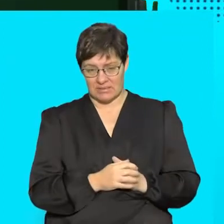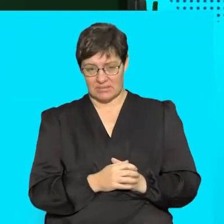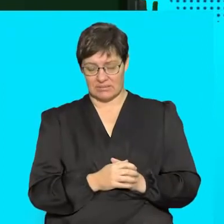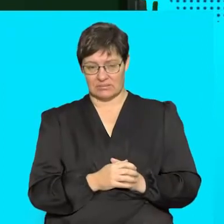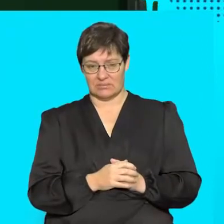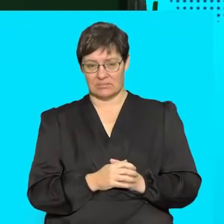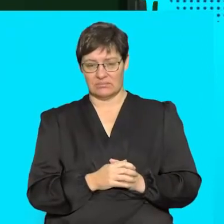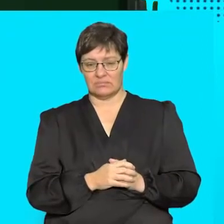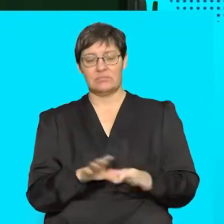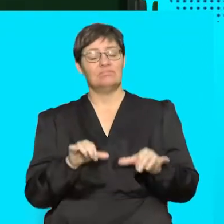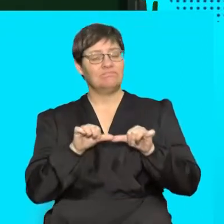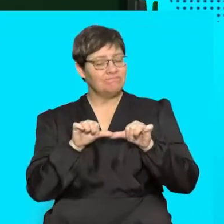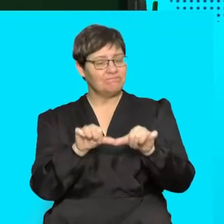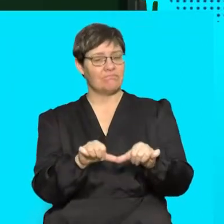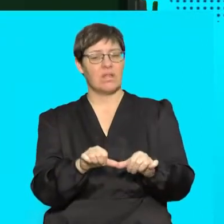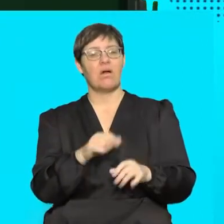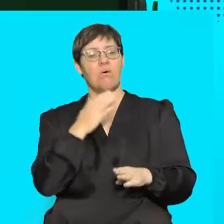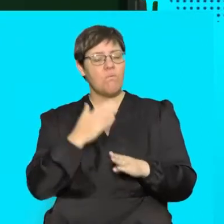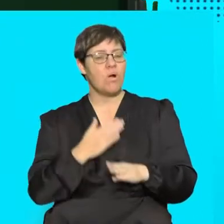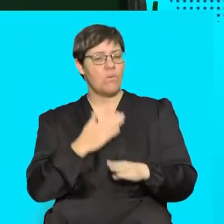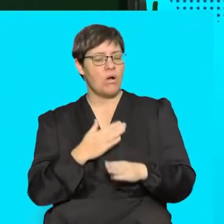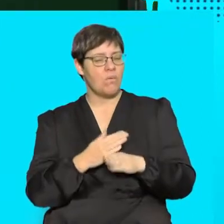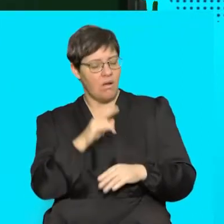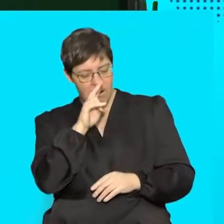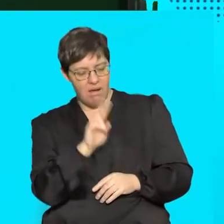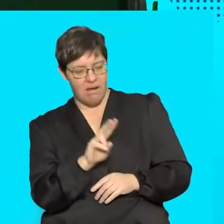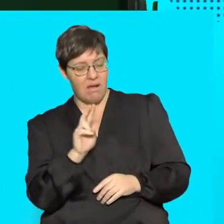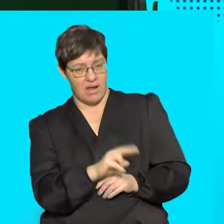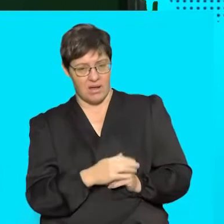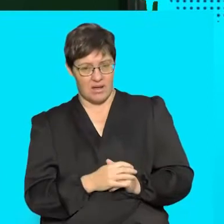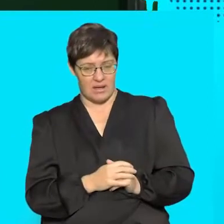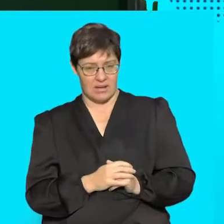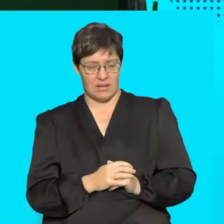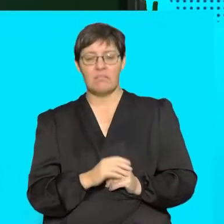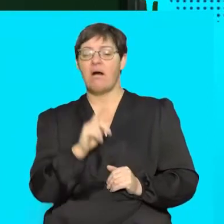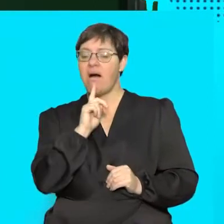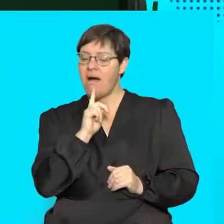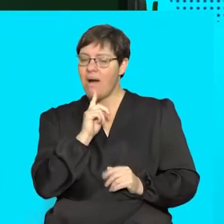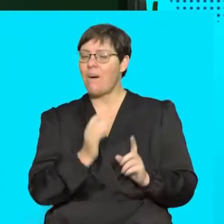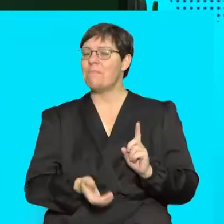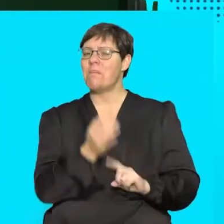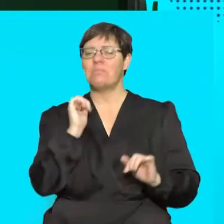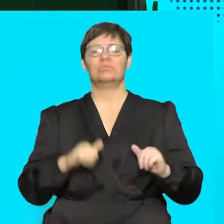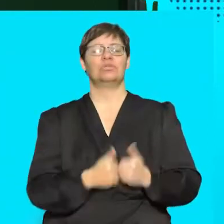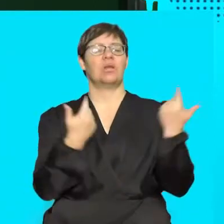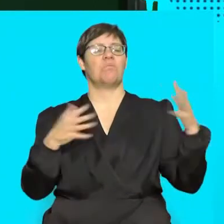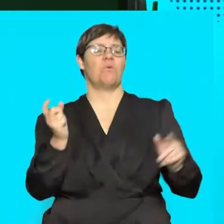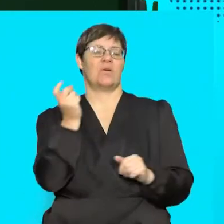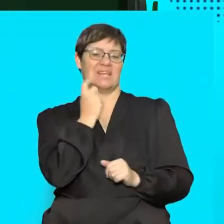times. And if on a continuous basis, you work, you will see your challenges